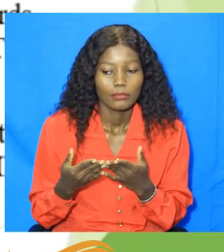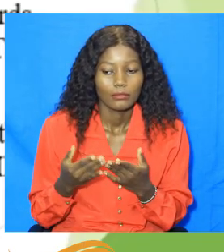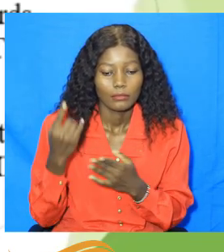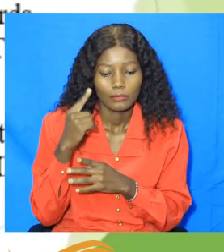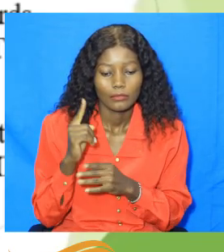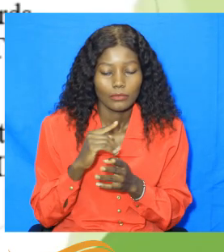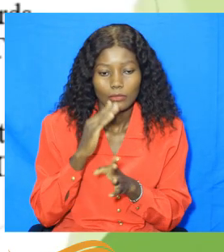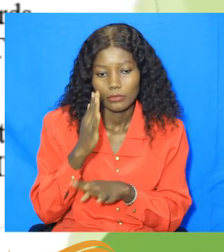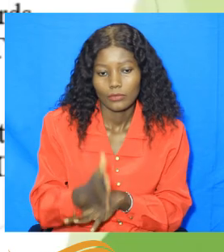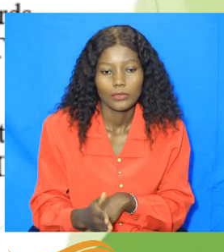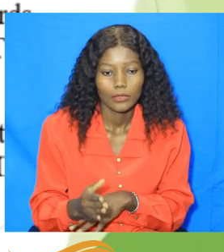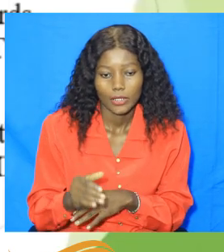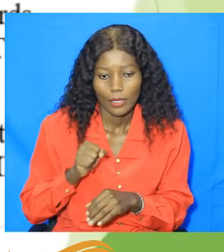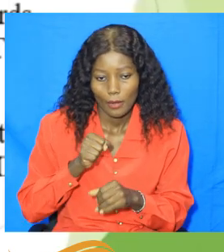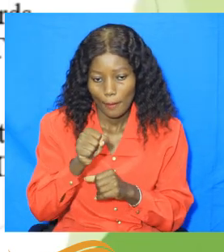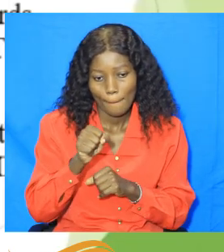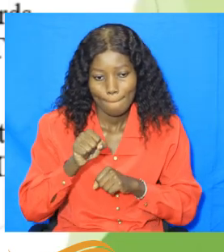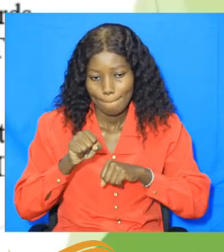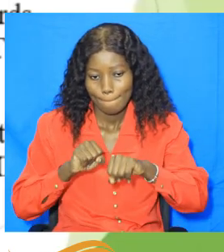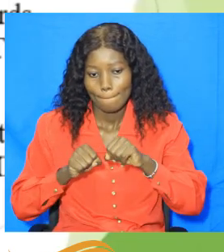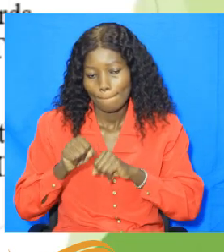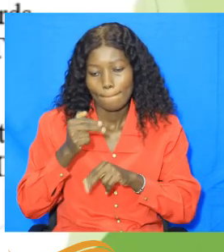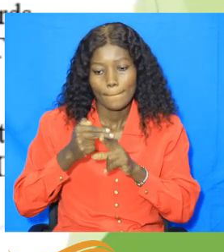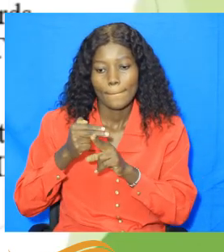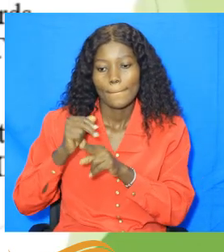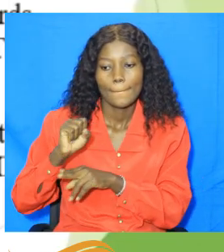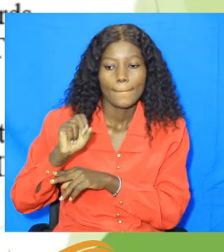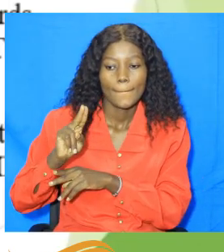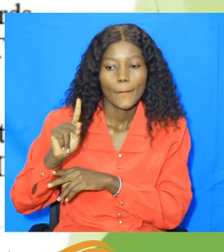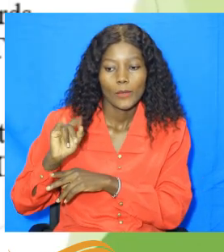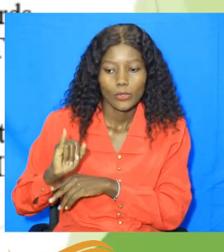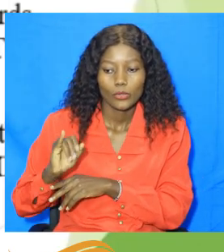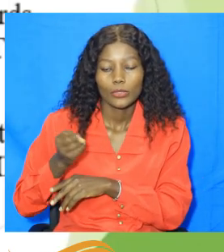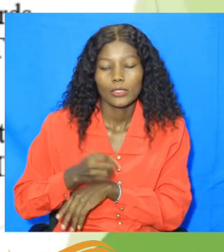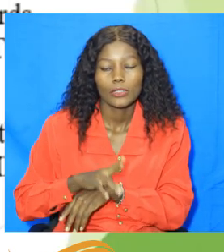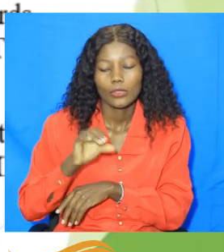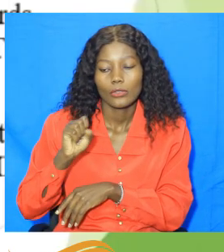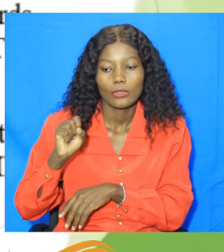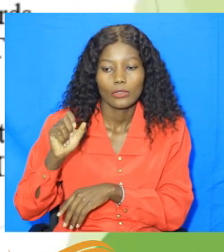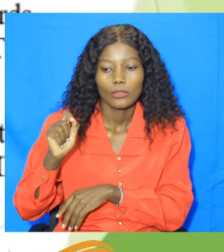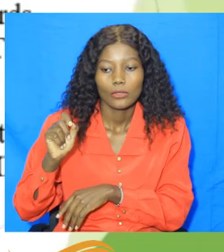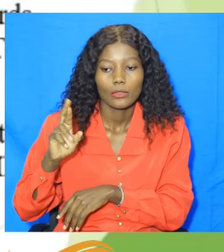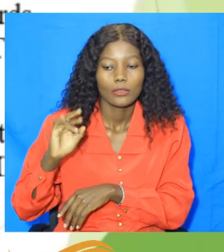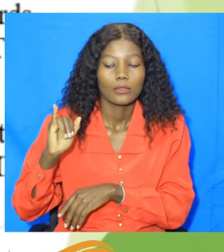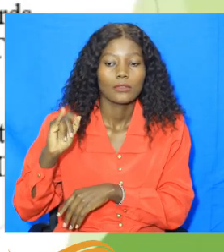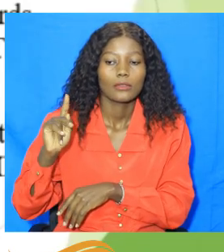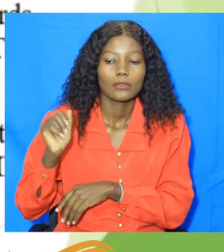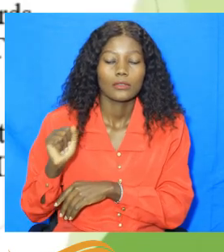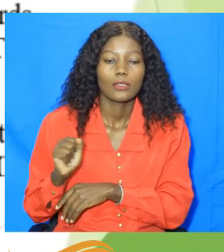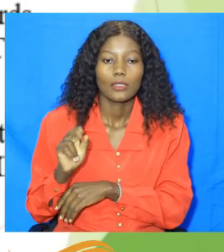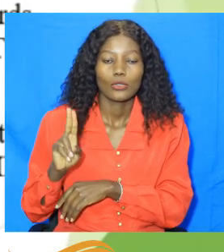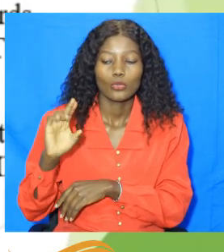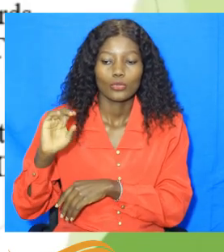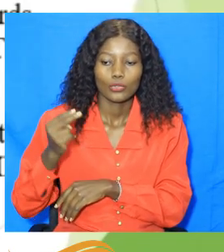straight punches, we call them Suki, or strikes, we call them Uchi,